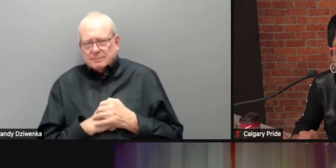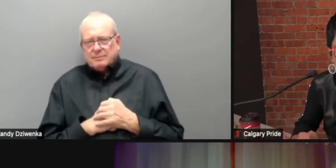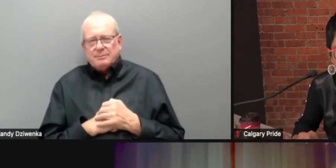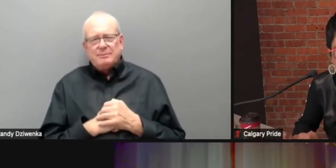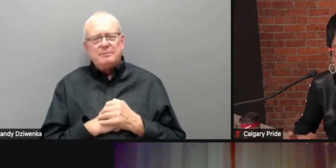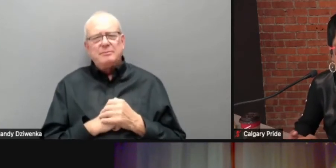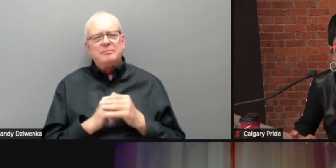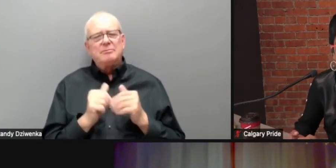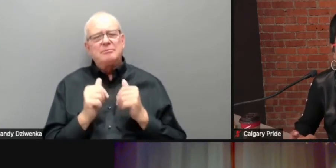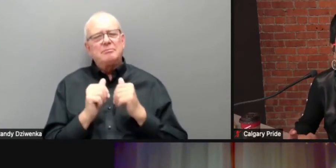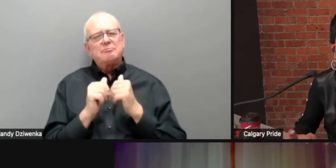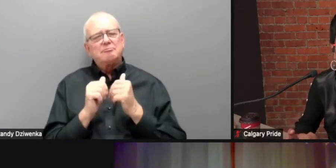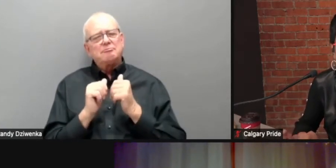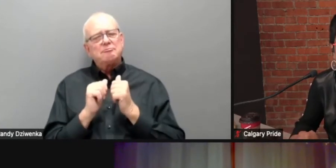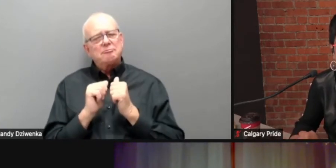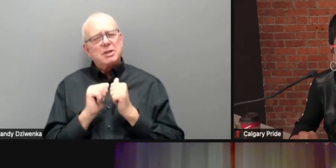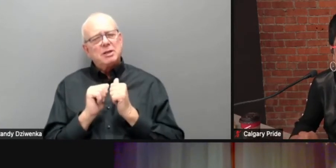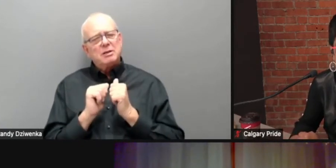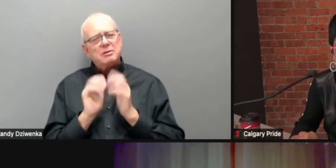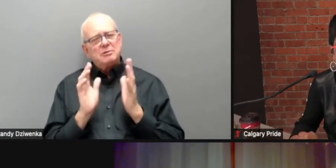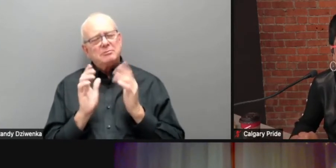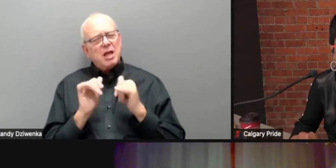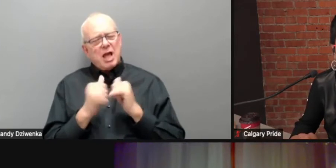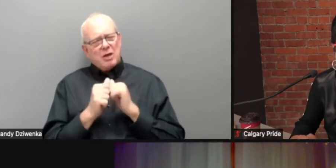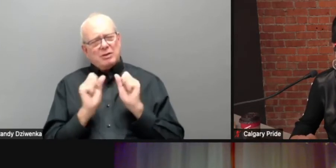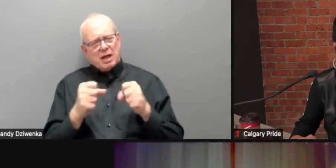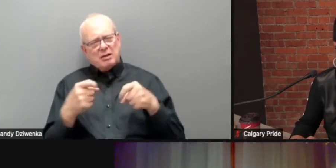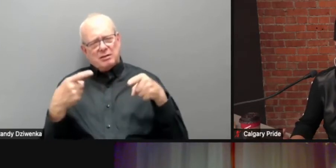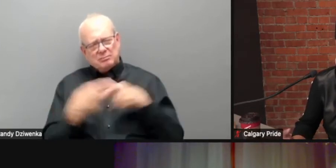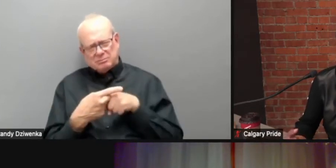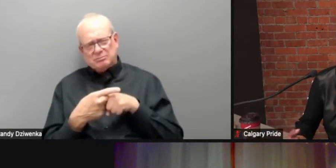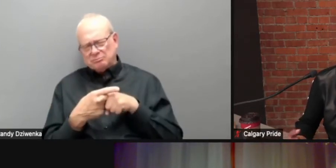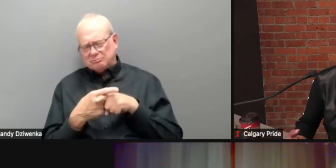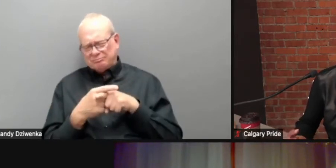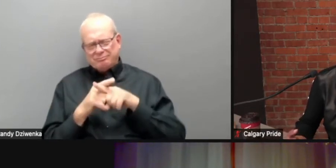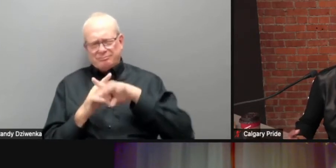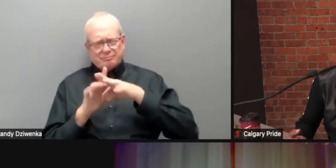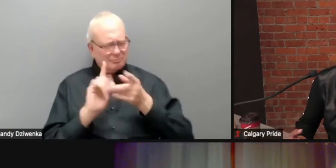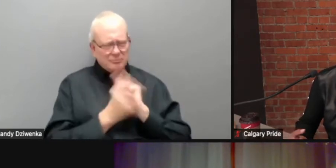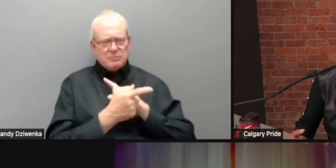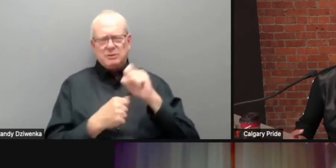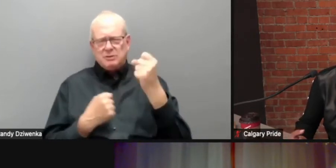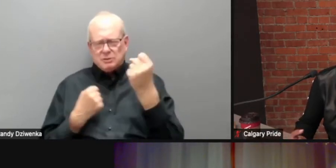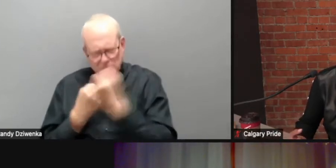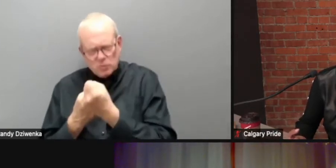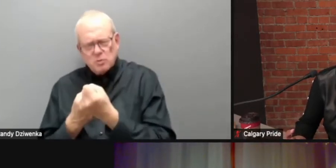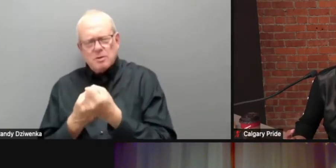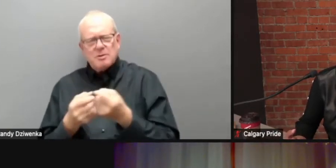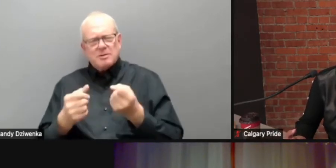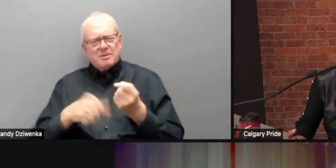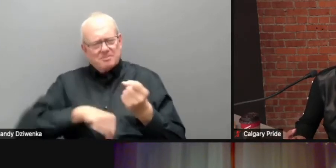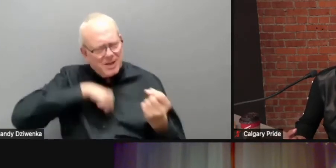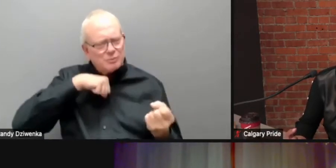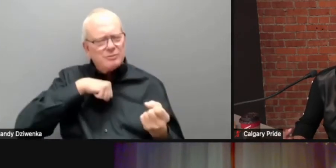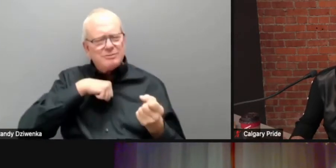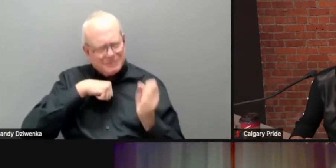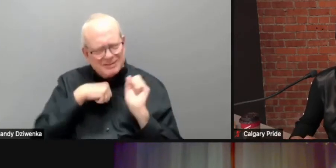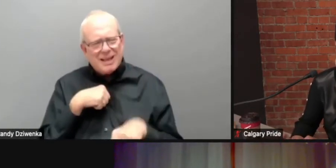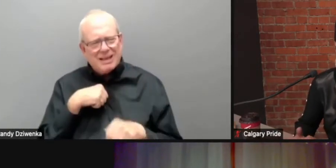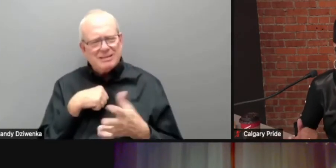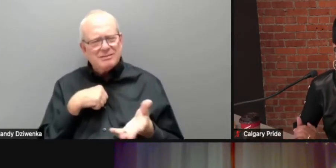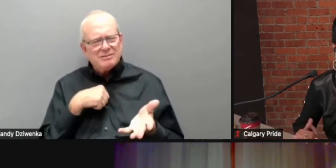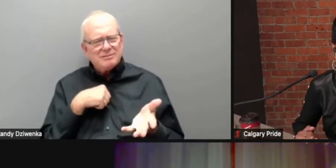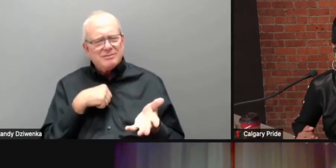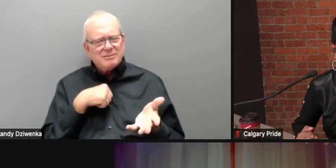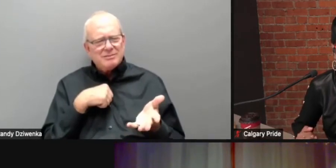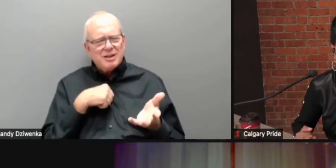supporting your child and being proud of who they are, but also belonging to a community and following